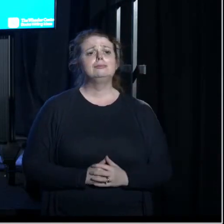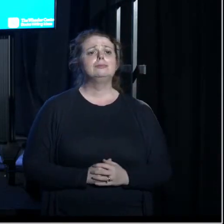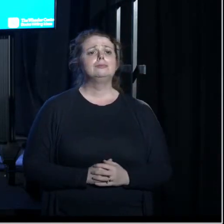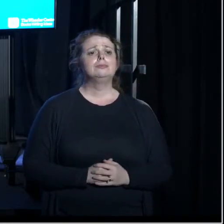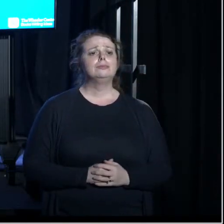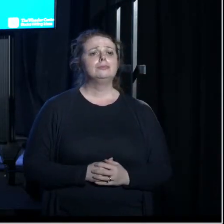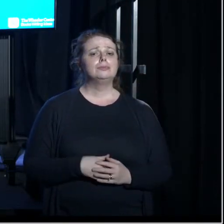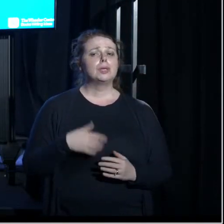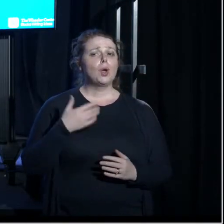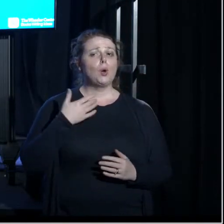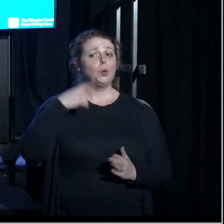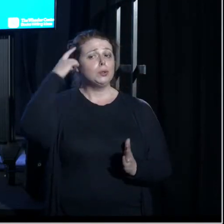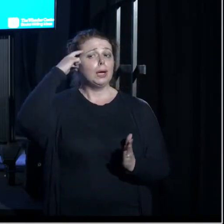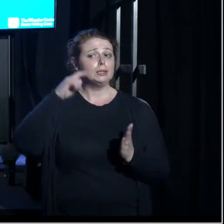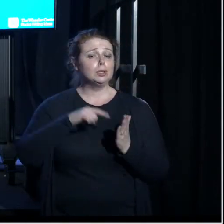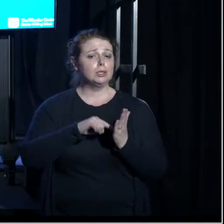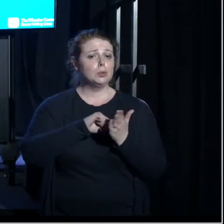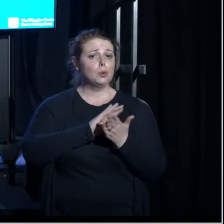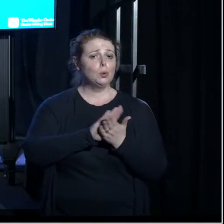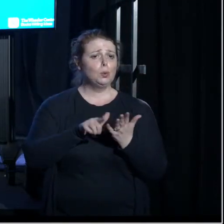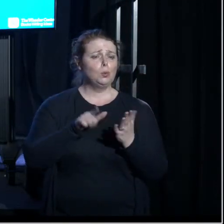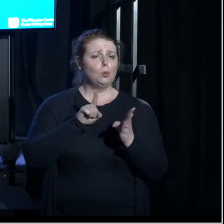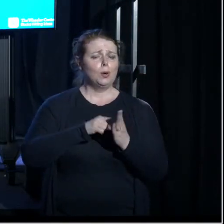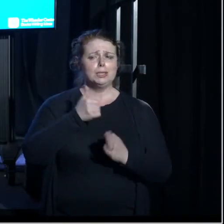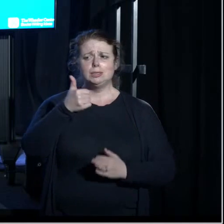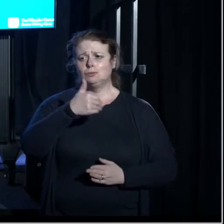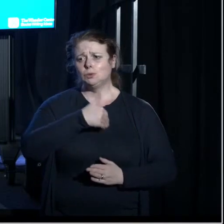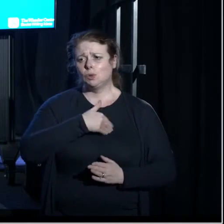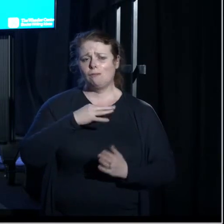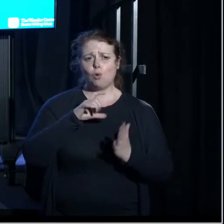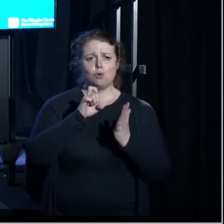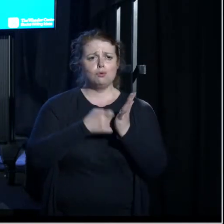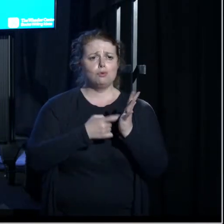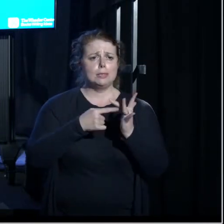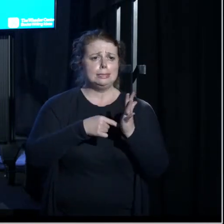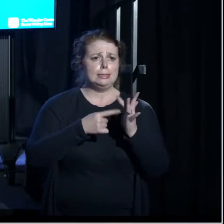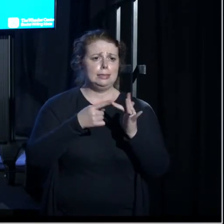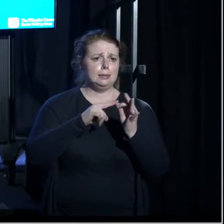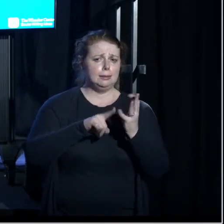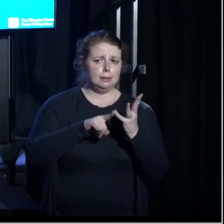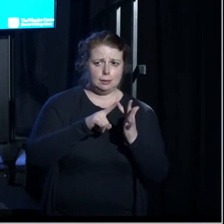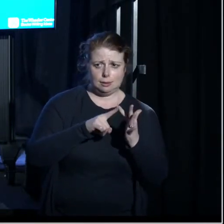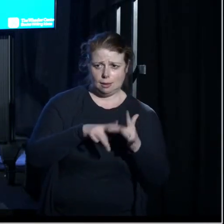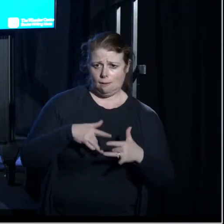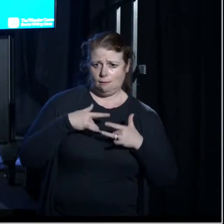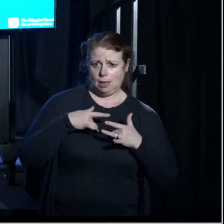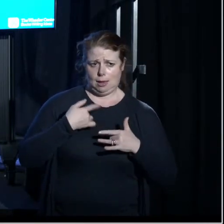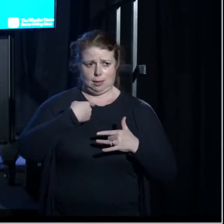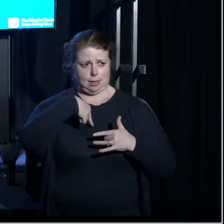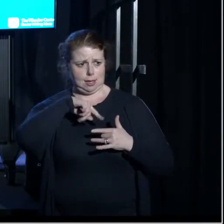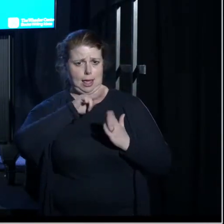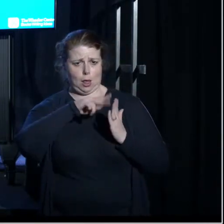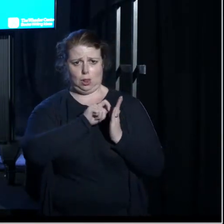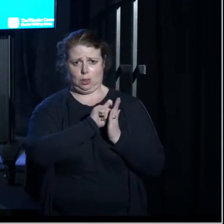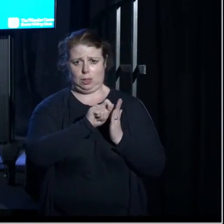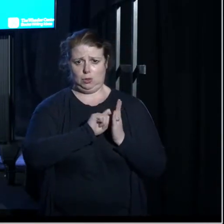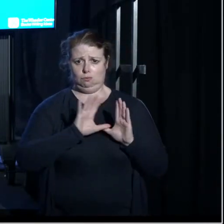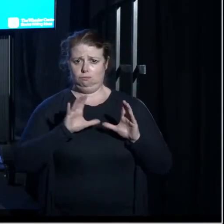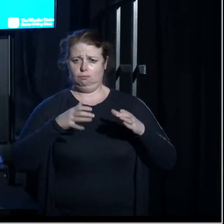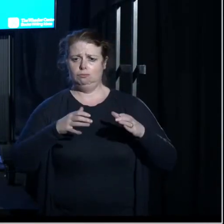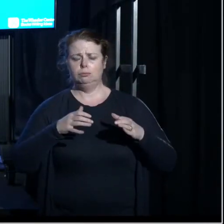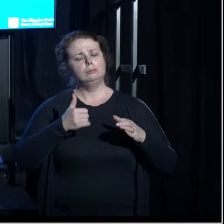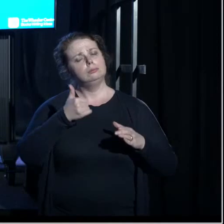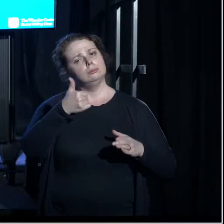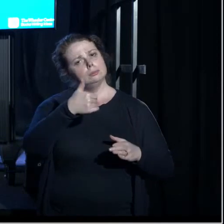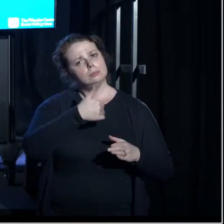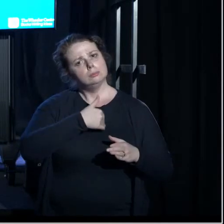note of Thuy's incredible generosity as a critic. She's someone who I feel like in our literary scene is very, very generous with her